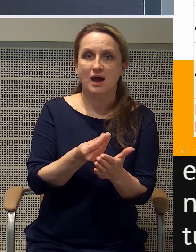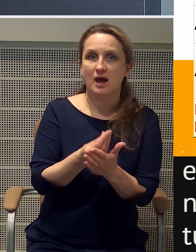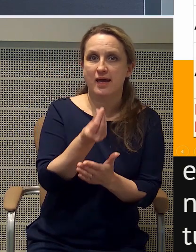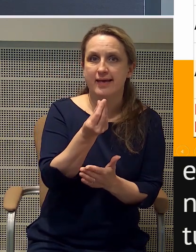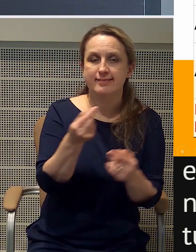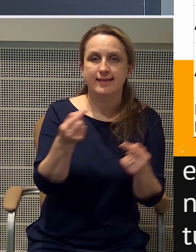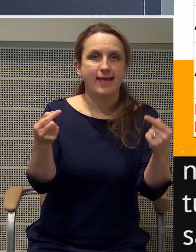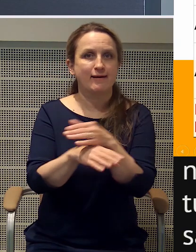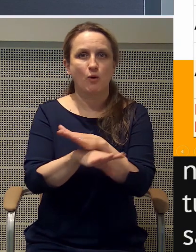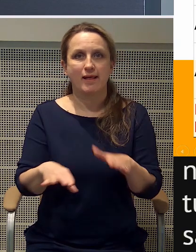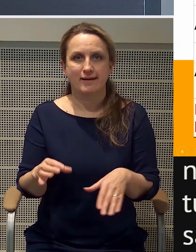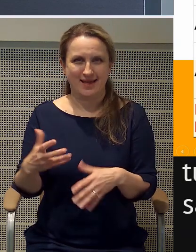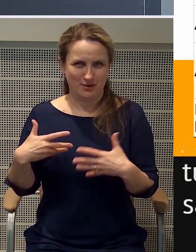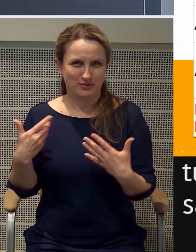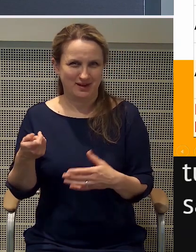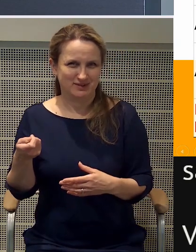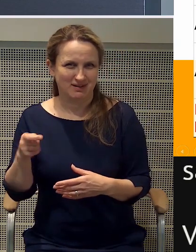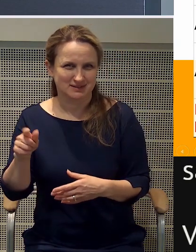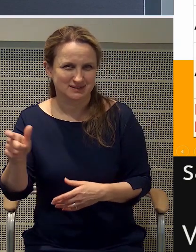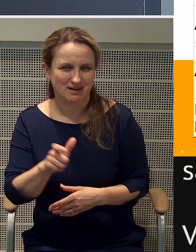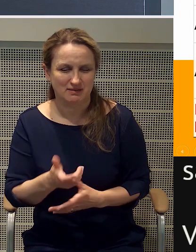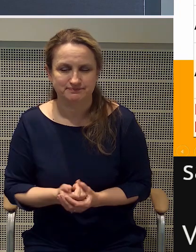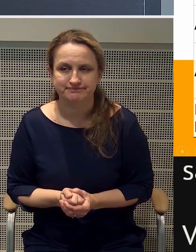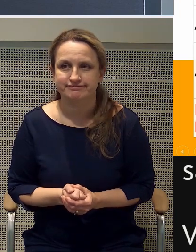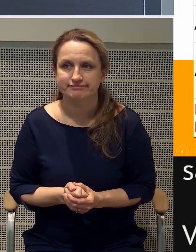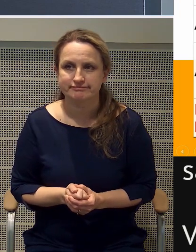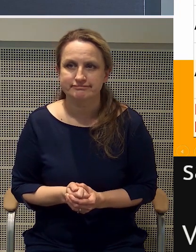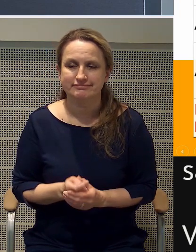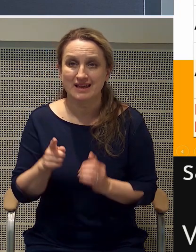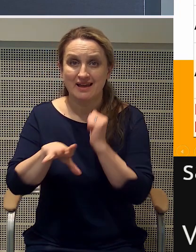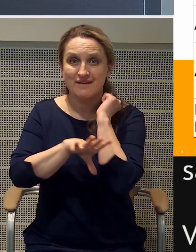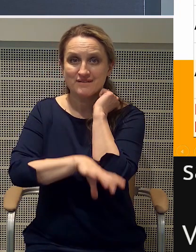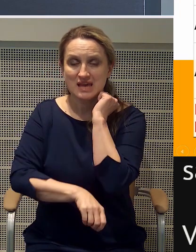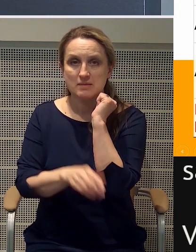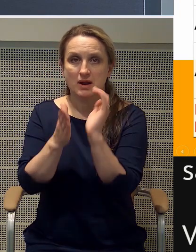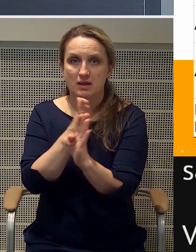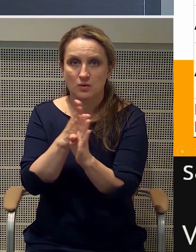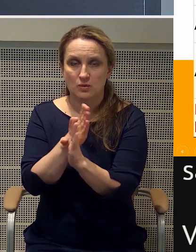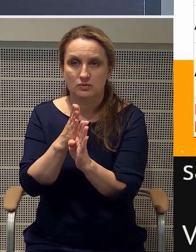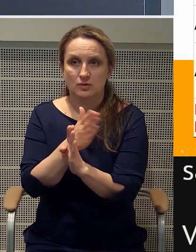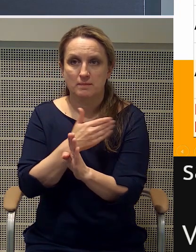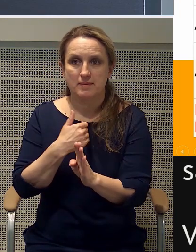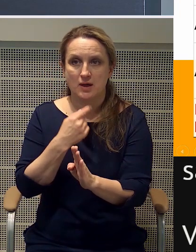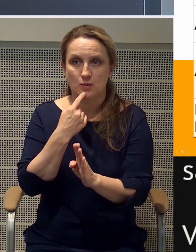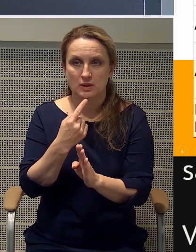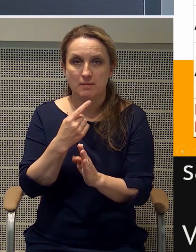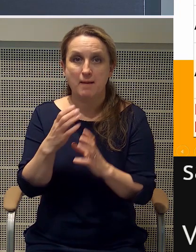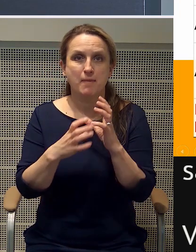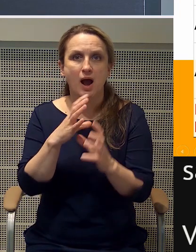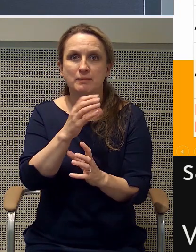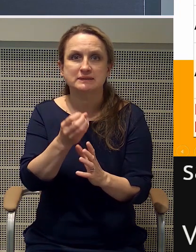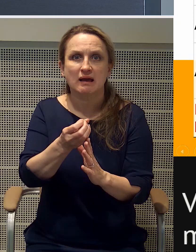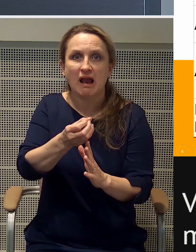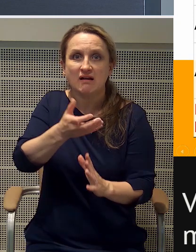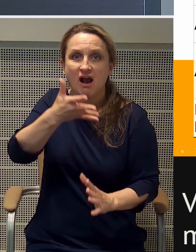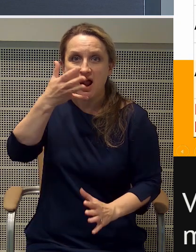the correlation numbers are not acceptable for the institutions. Now, the last case.